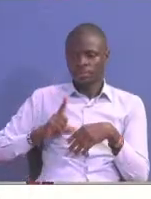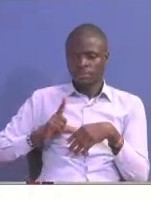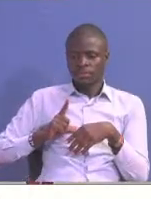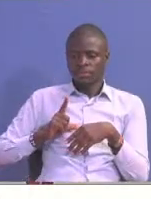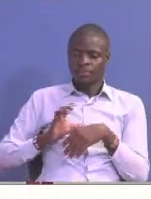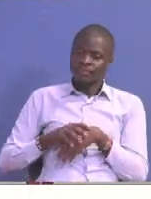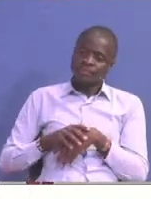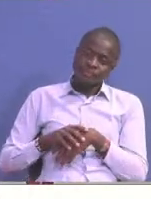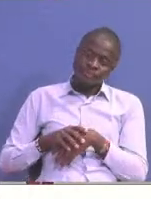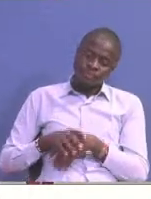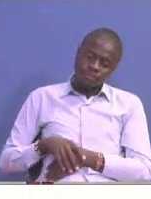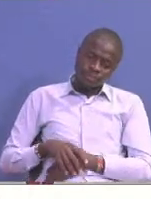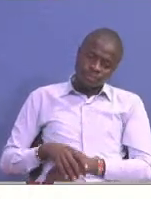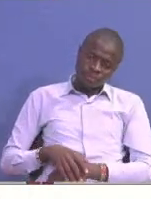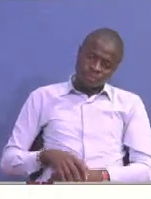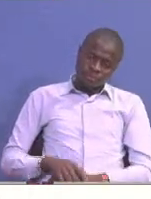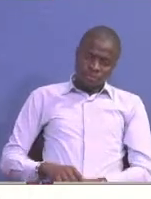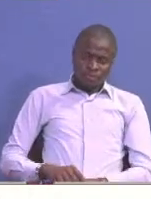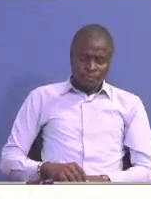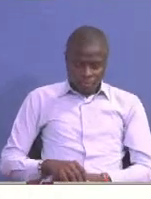hand up there. Yes.